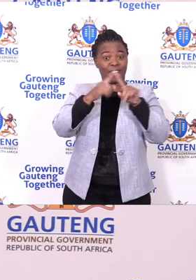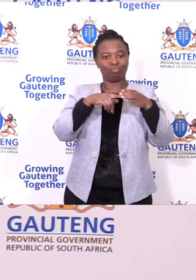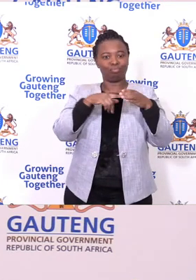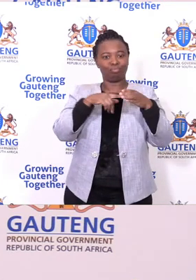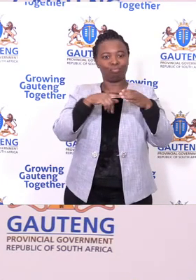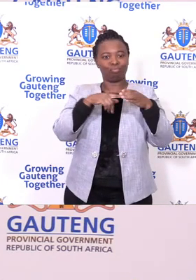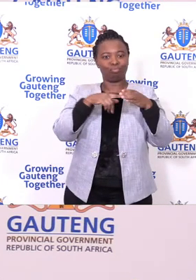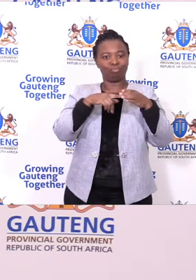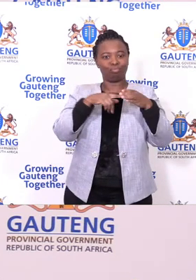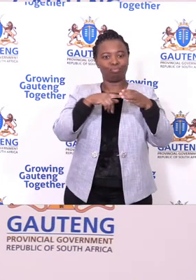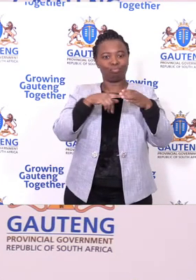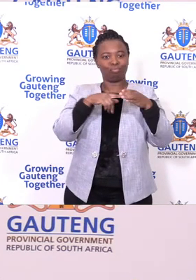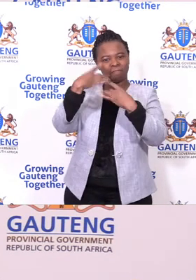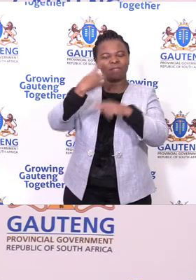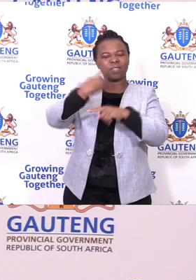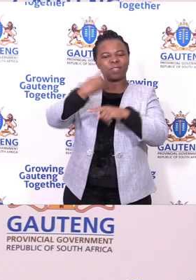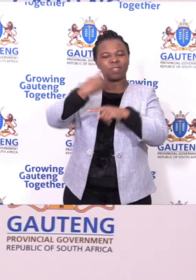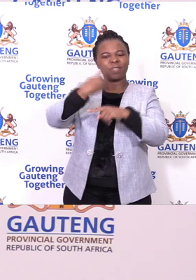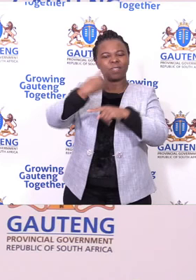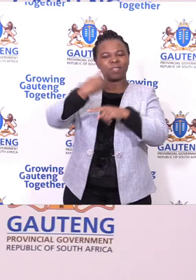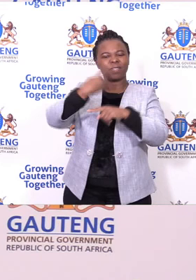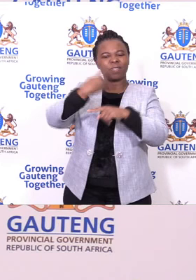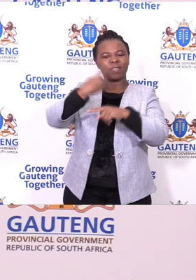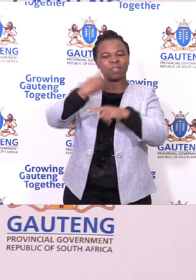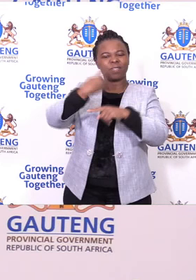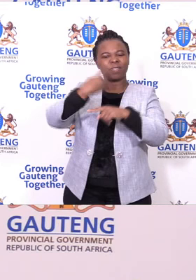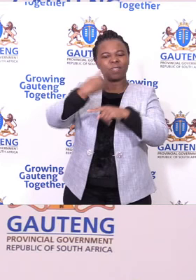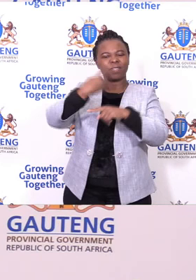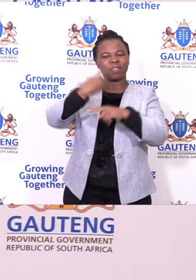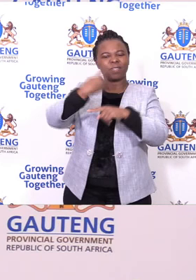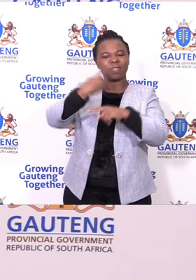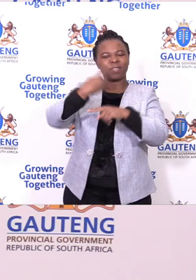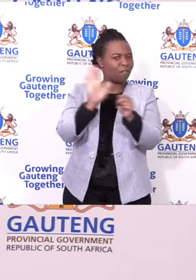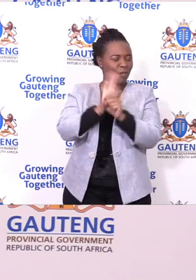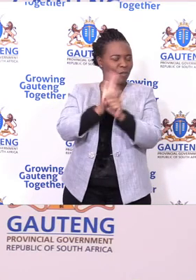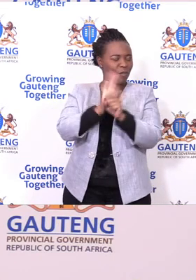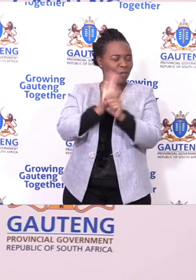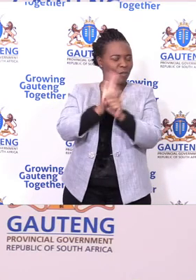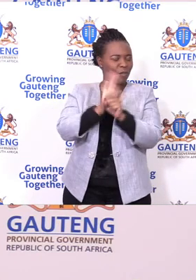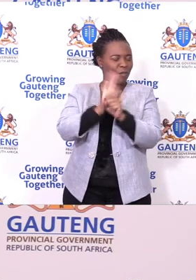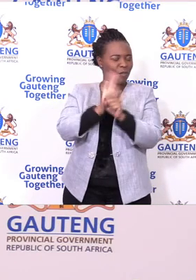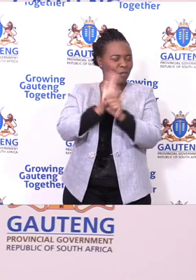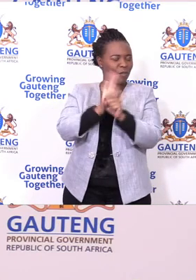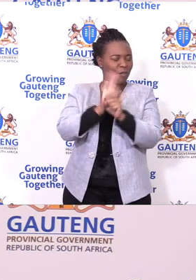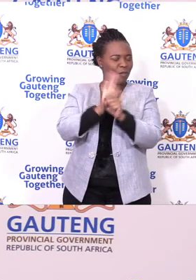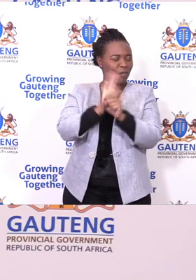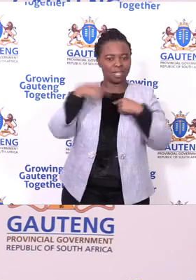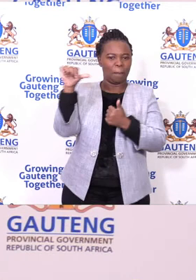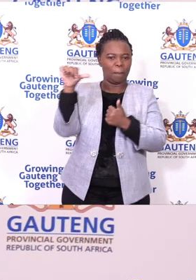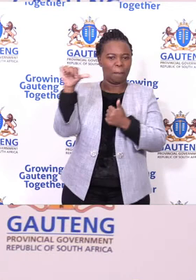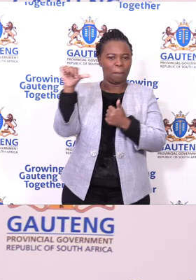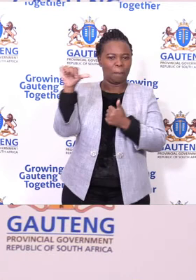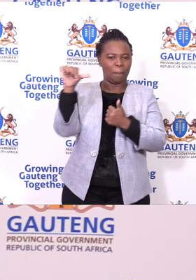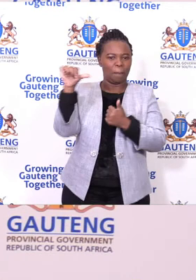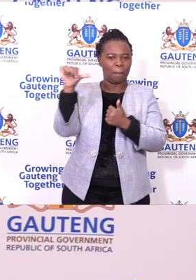situation almost on a daily basis. So we are quite convinced that he's fine and he will be back to join us. That is in terms